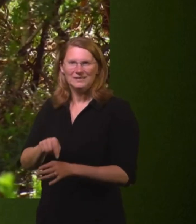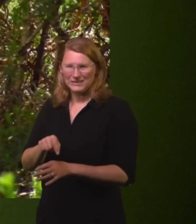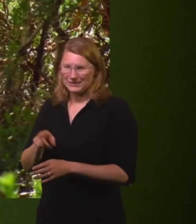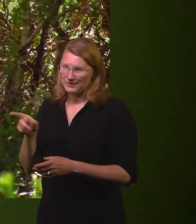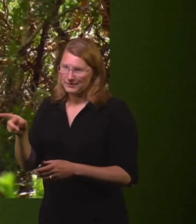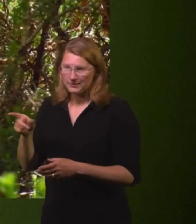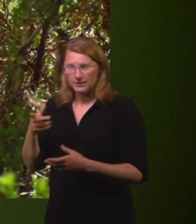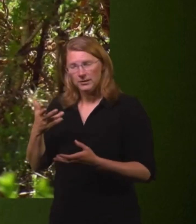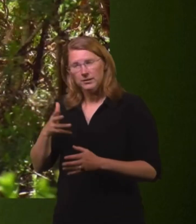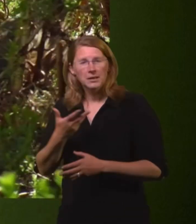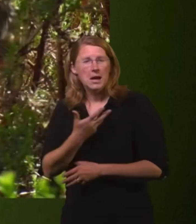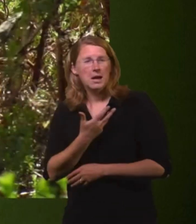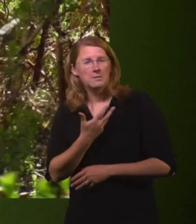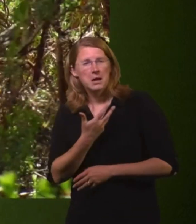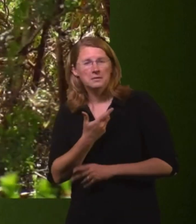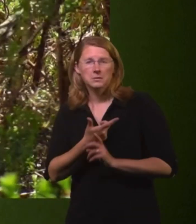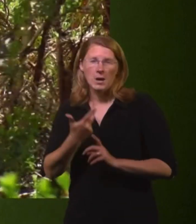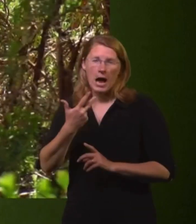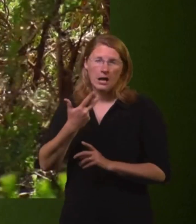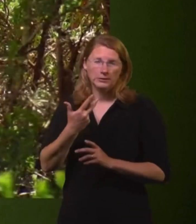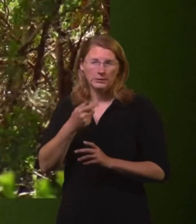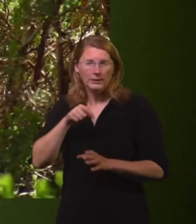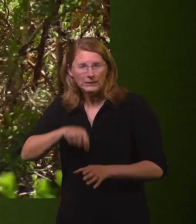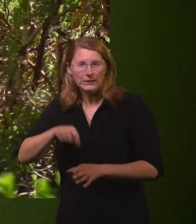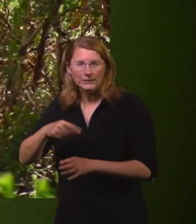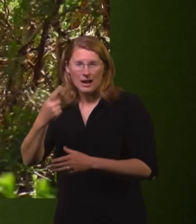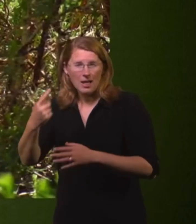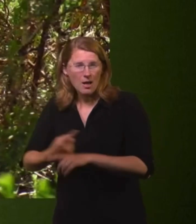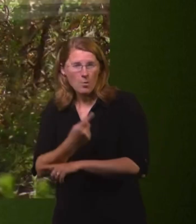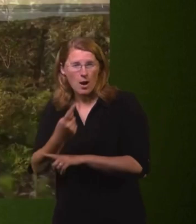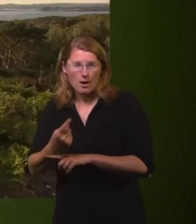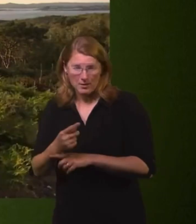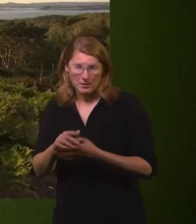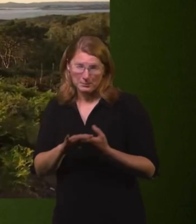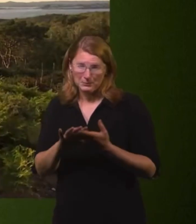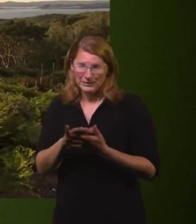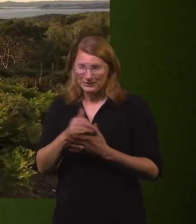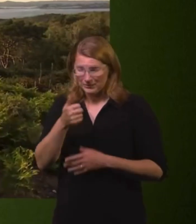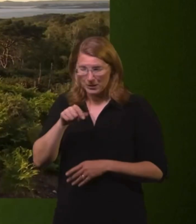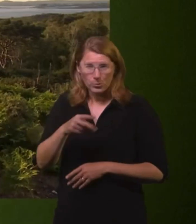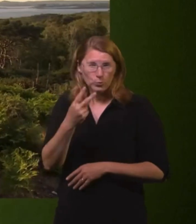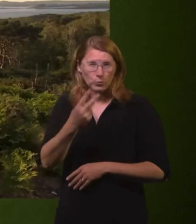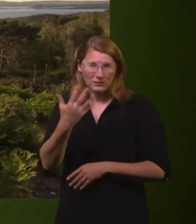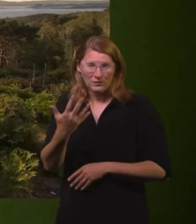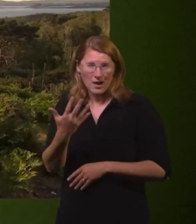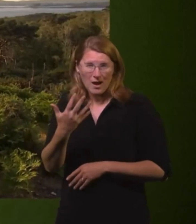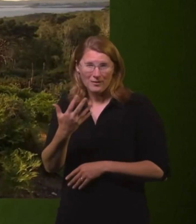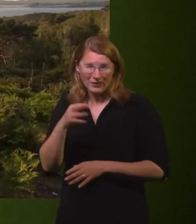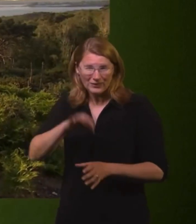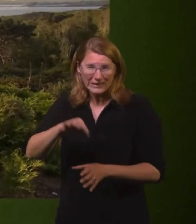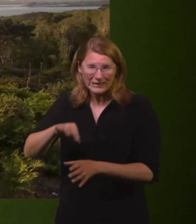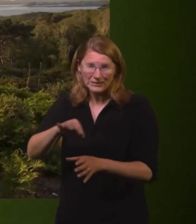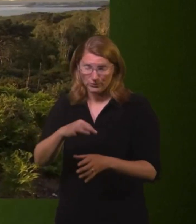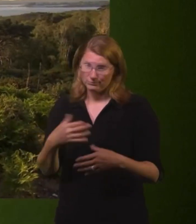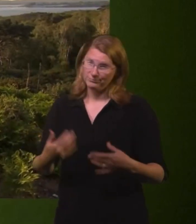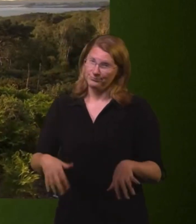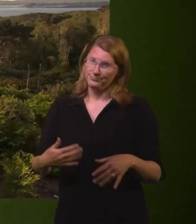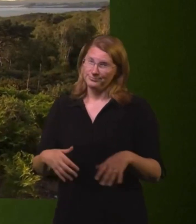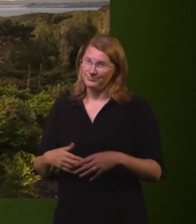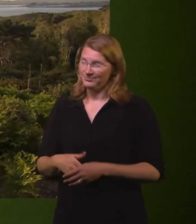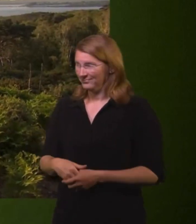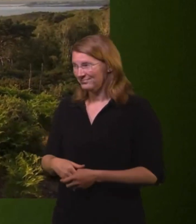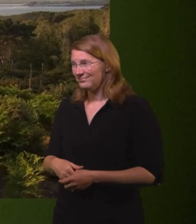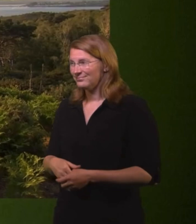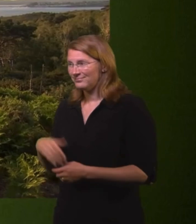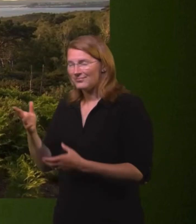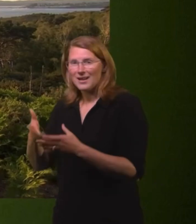so well, 5 to 8 feeds an hour, which is an average of 6.25 feeds, which is really good. So, I